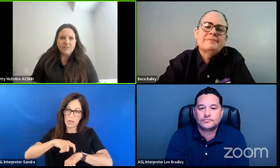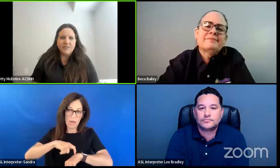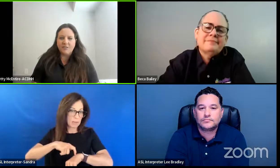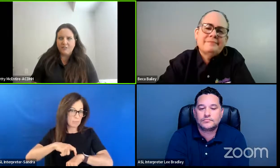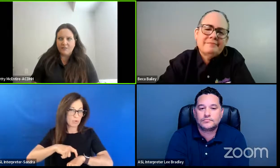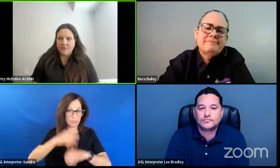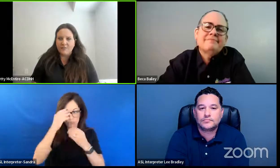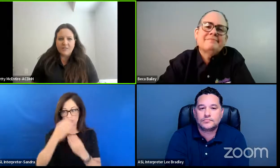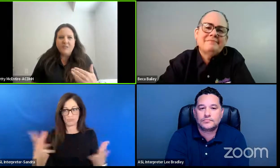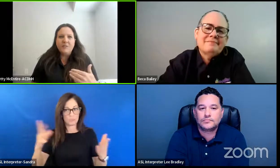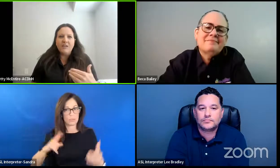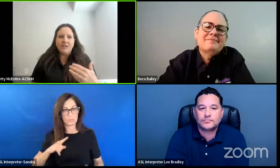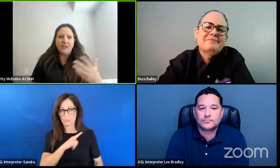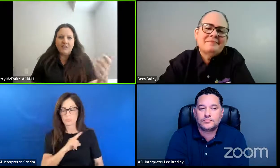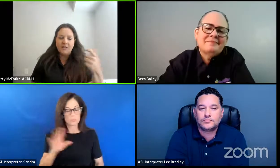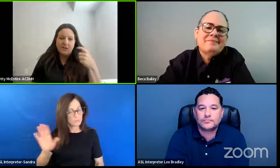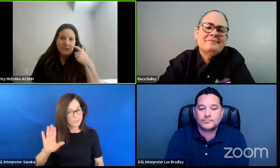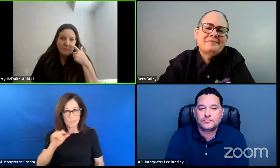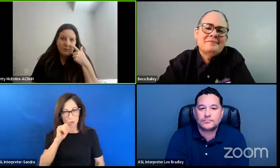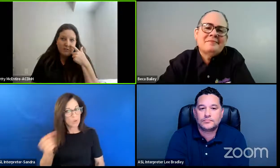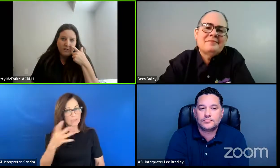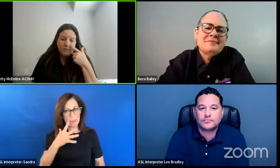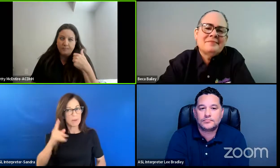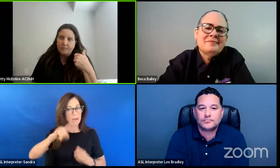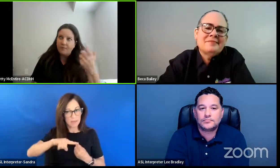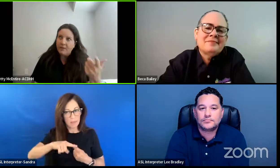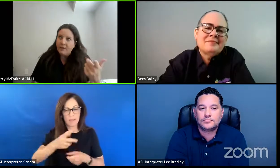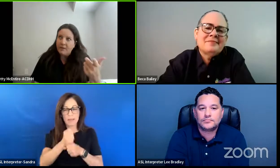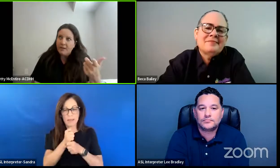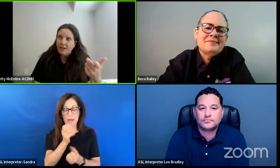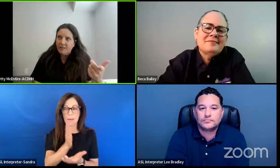the legislature, don't send me anything until I get a budget.